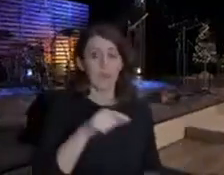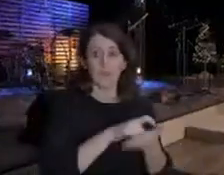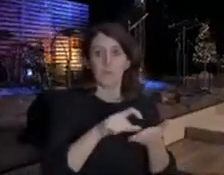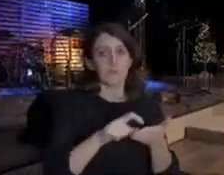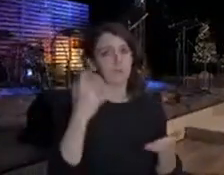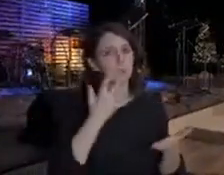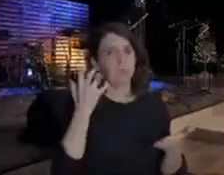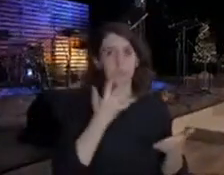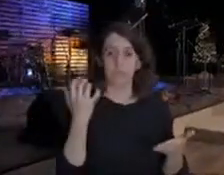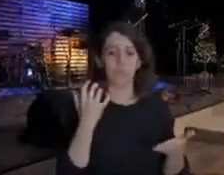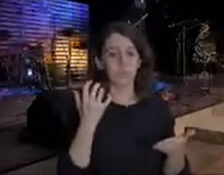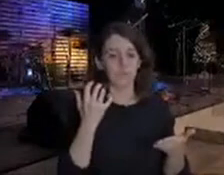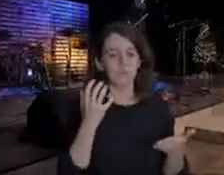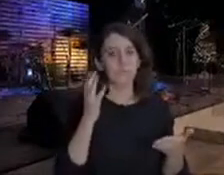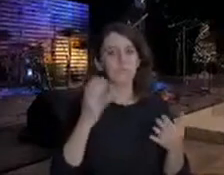Right,